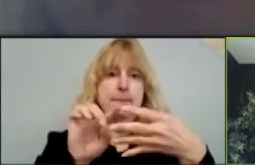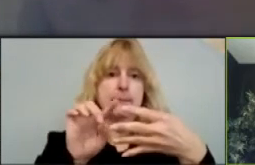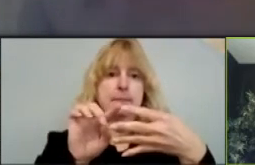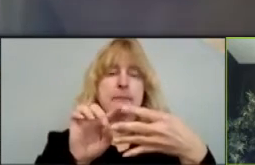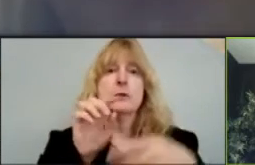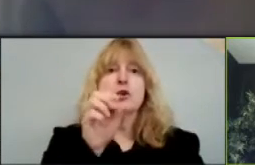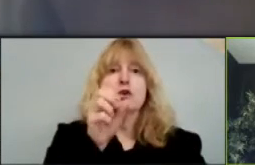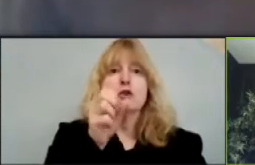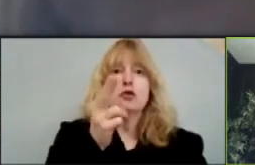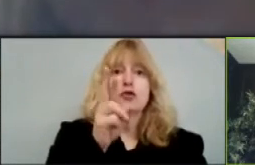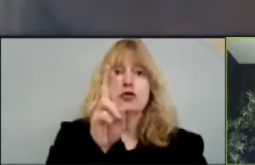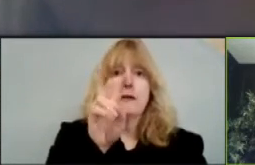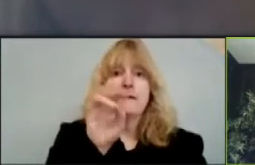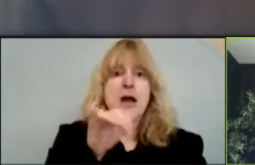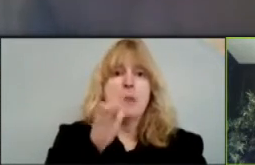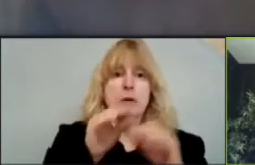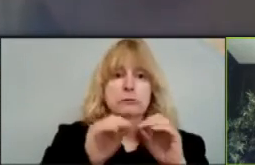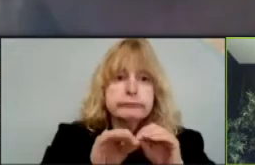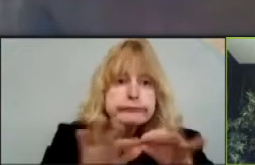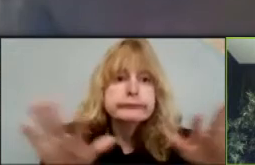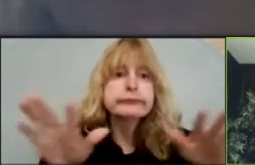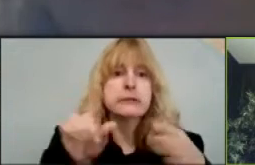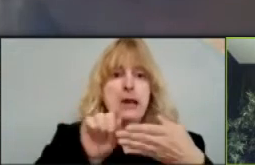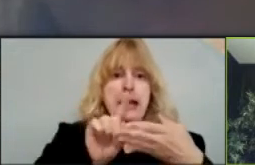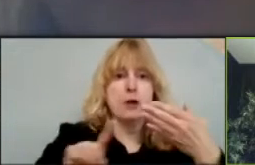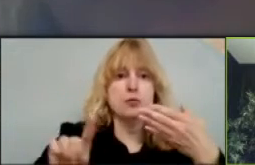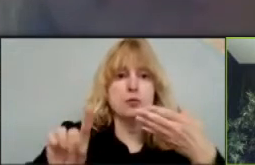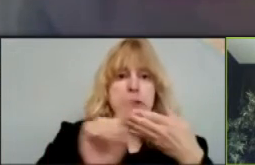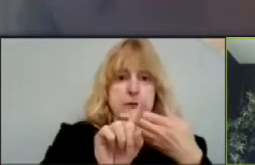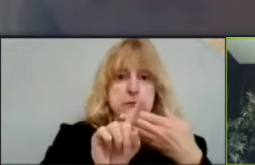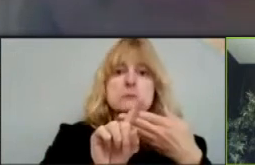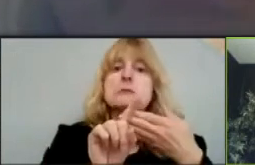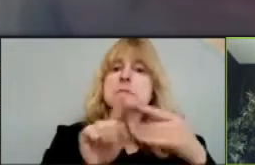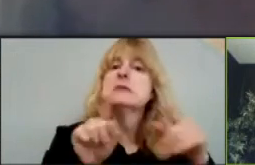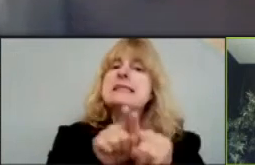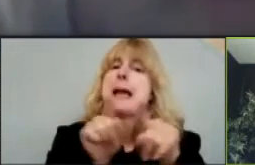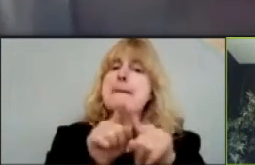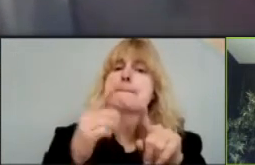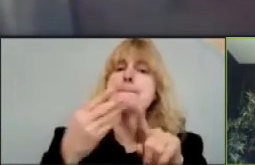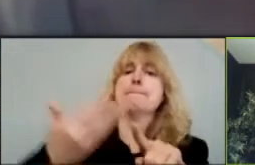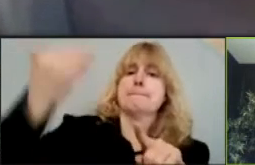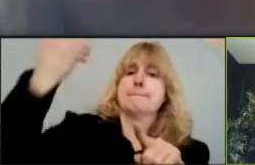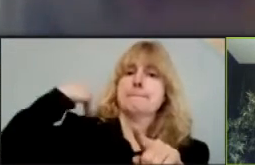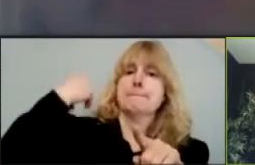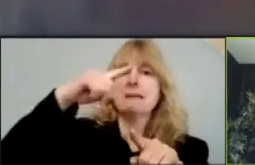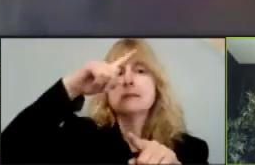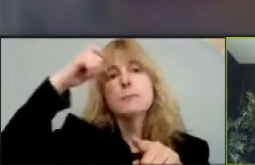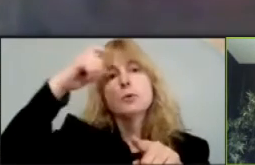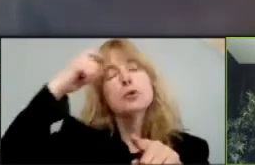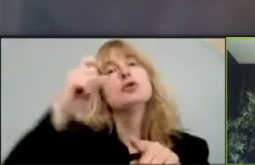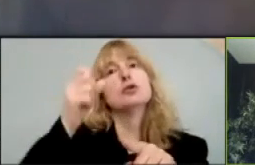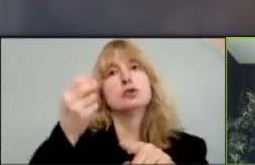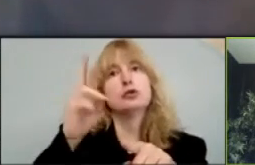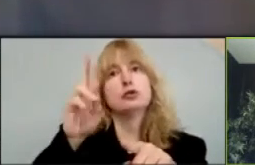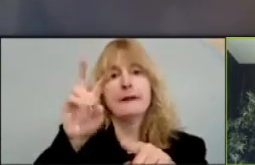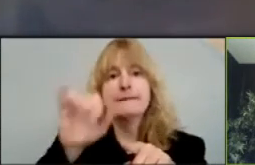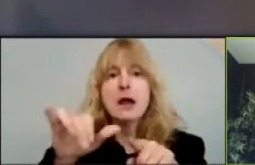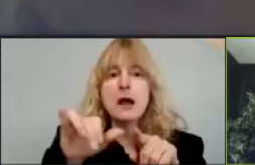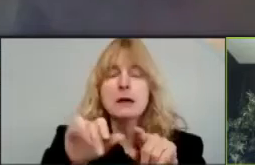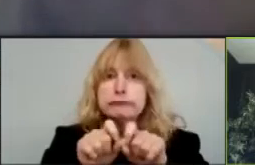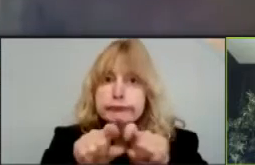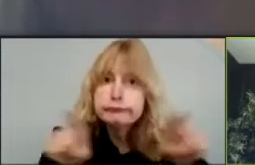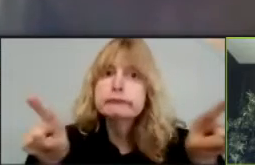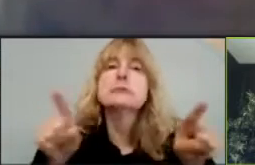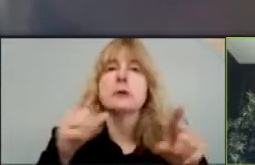accessible next week. The same way that, again, the survey was accessible over the summer going into the beginning of the school year,